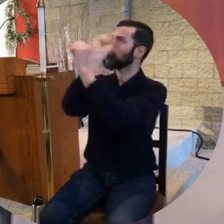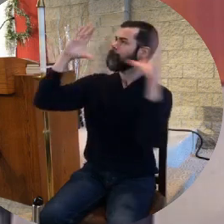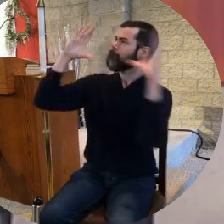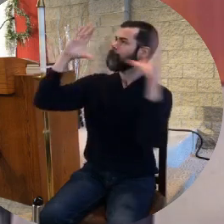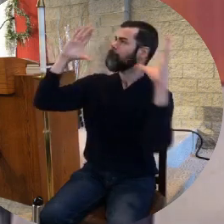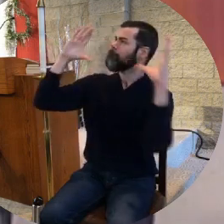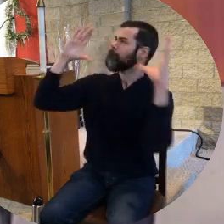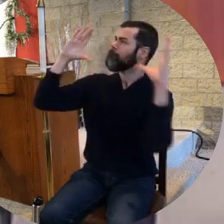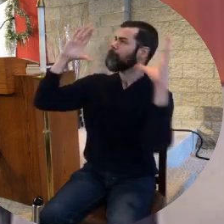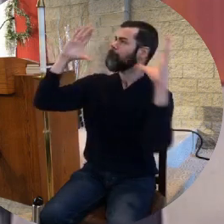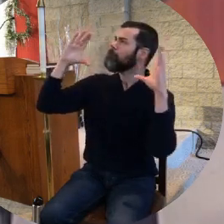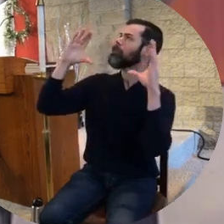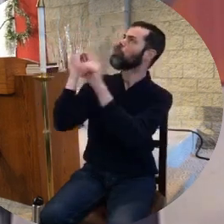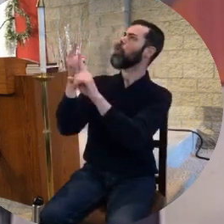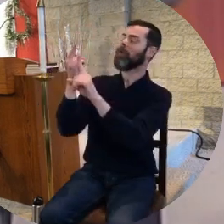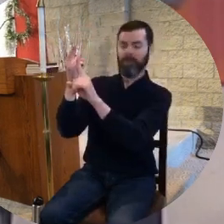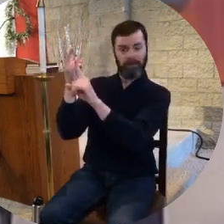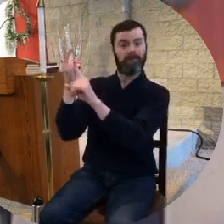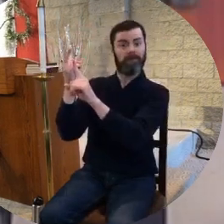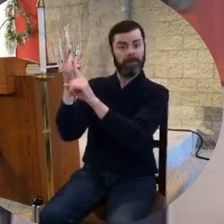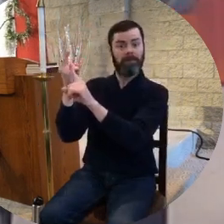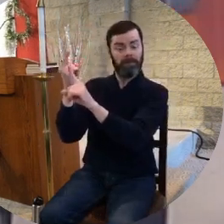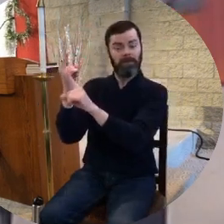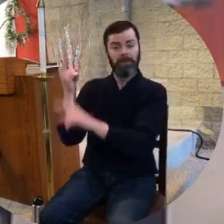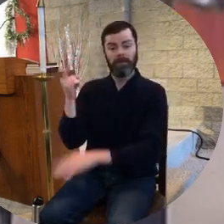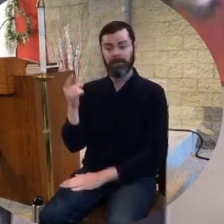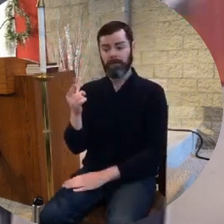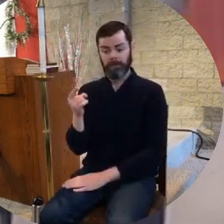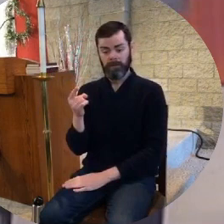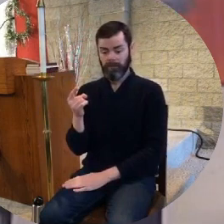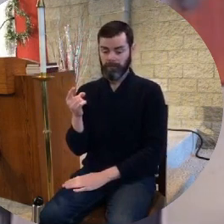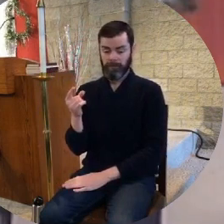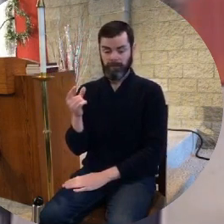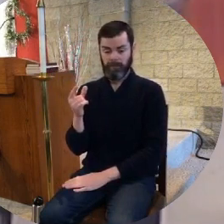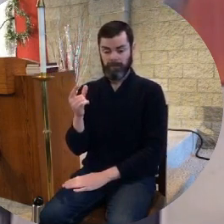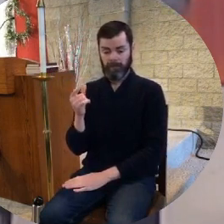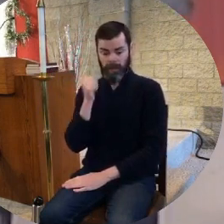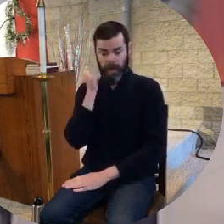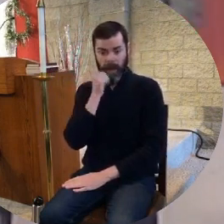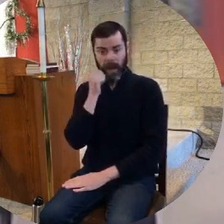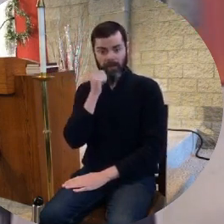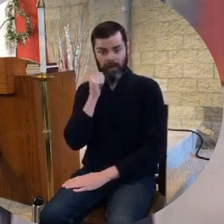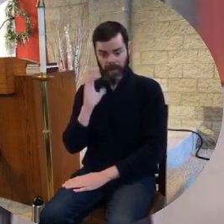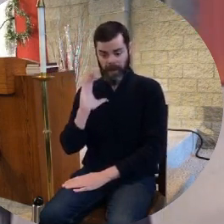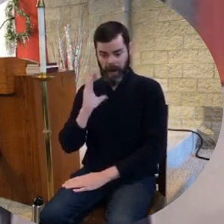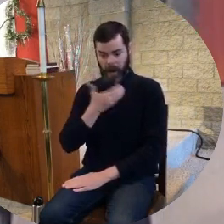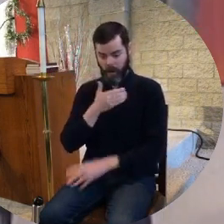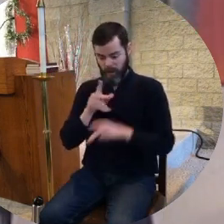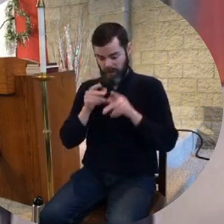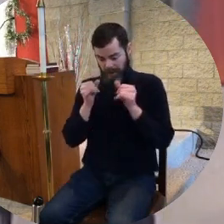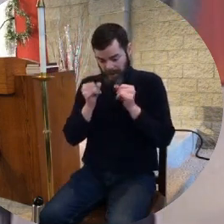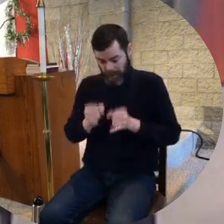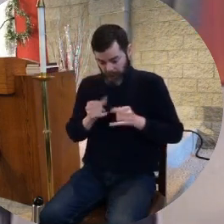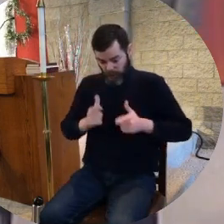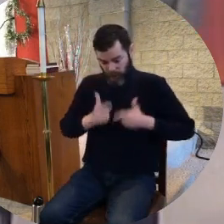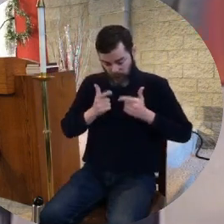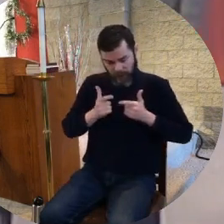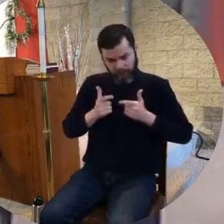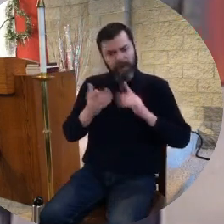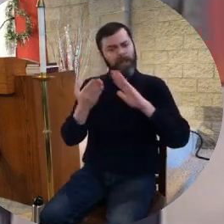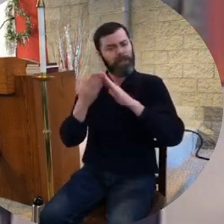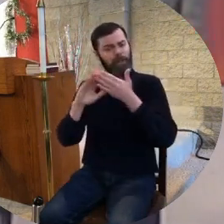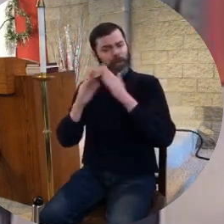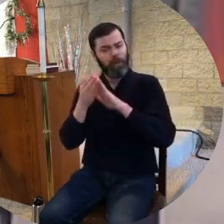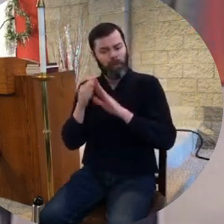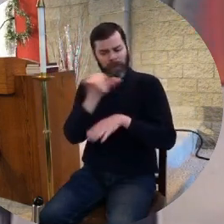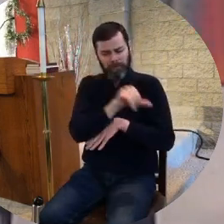dreams. That's exactly what we do in our own life. That's exactly what we do as a community as well. He also talks about holding this vision out here